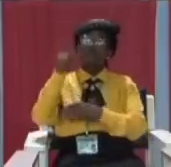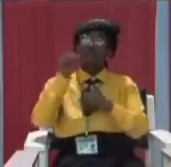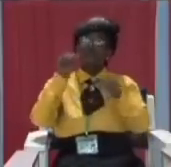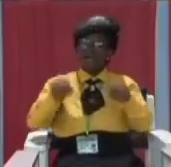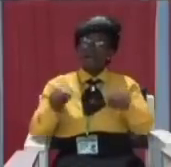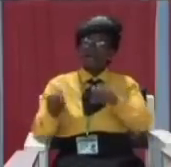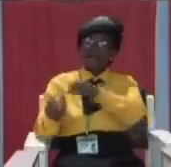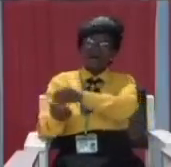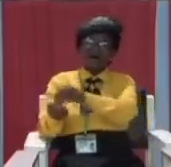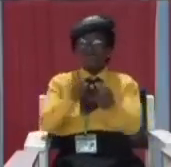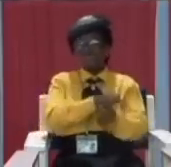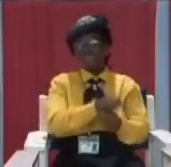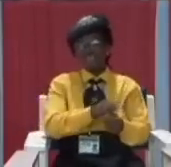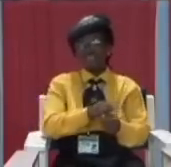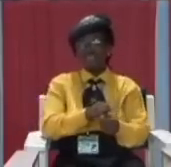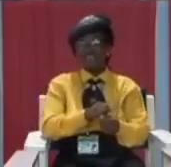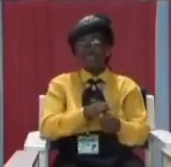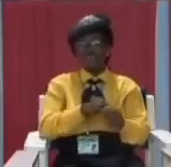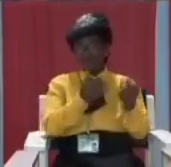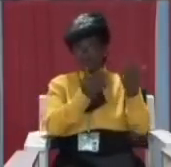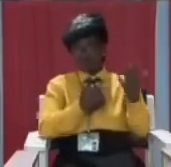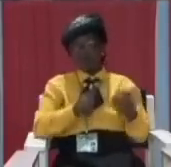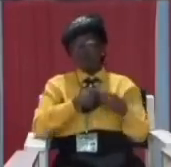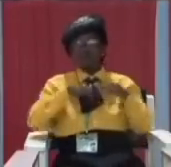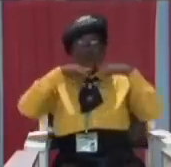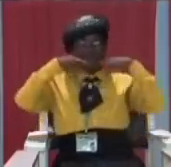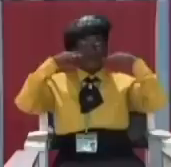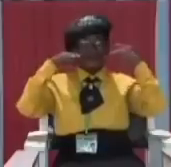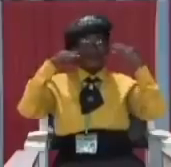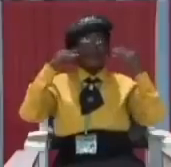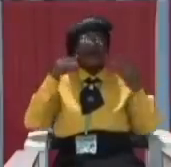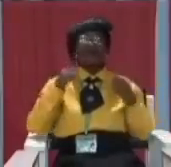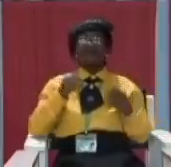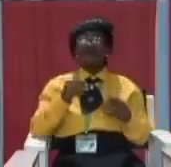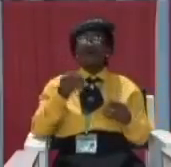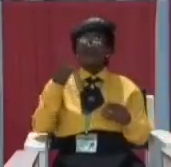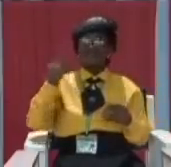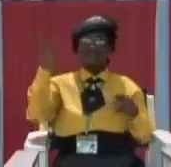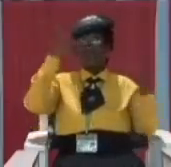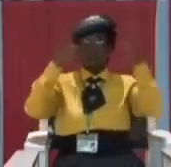The wind of God is going to blow on someone today,